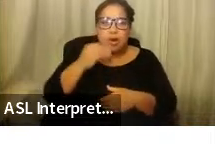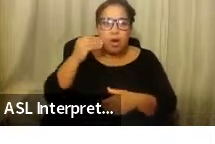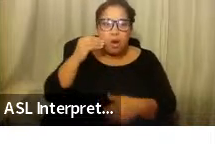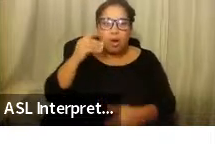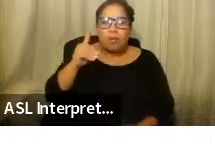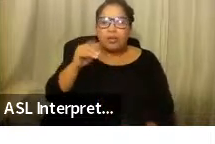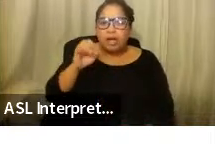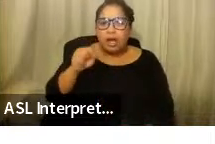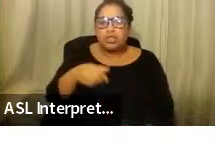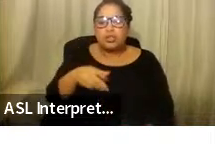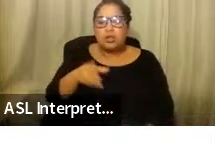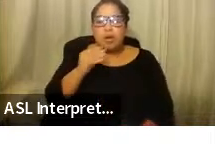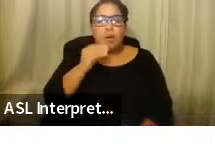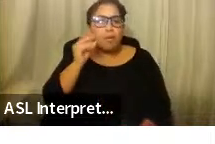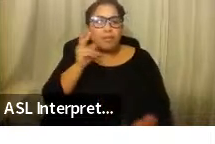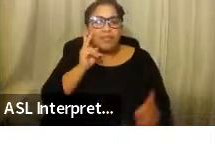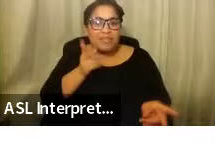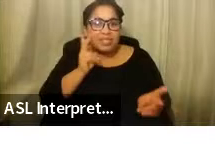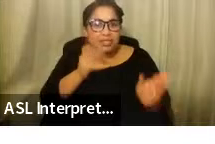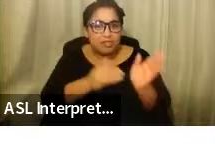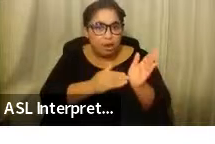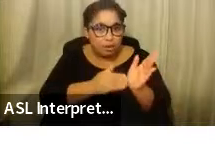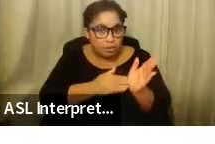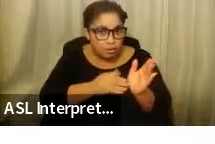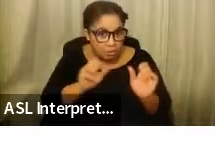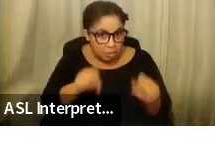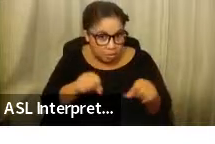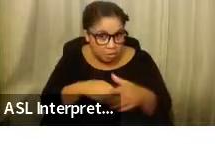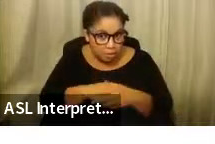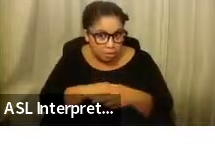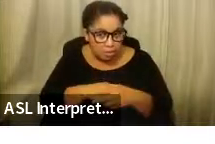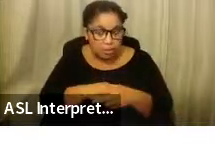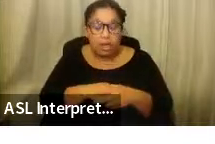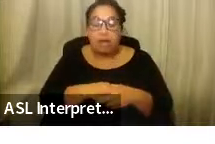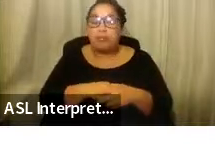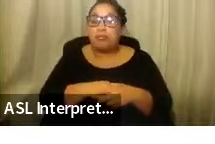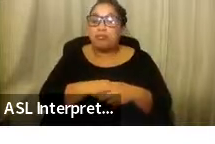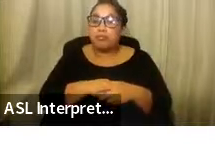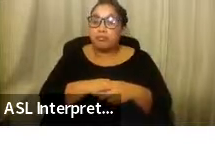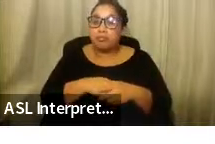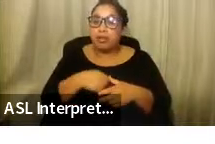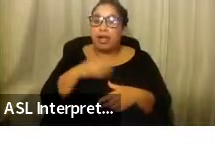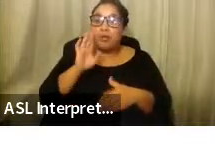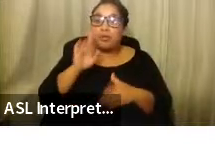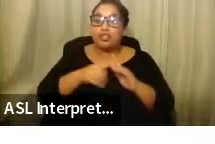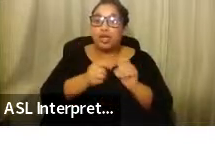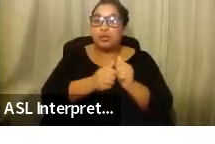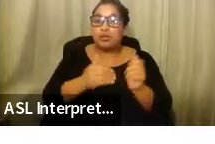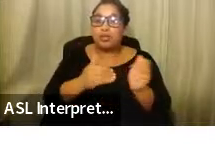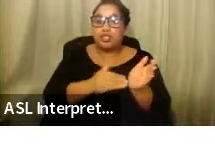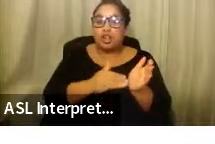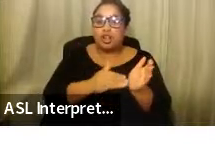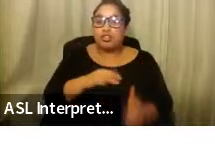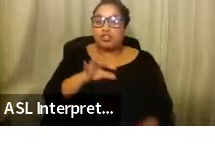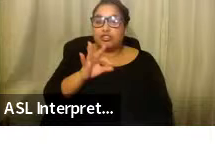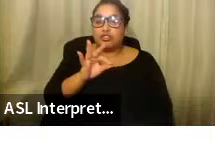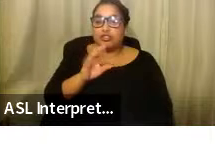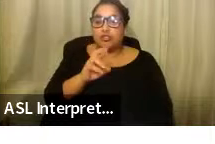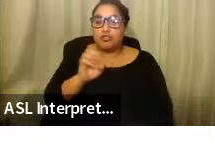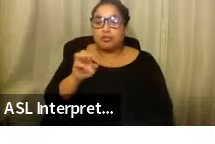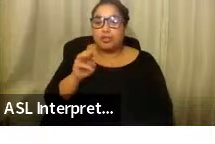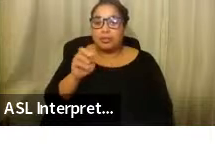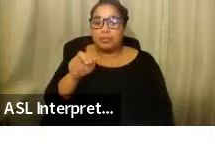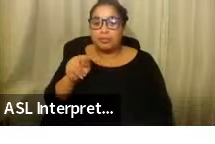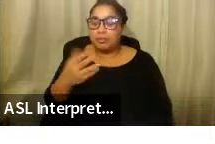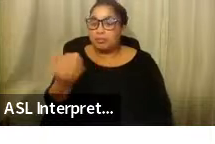homes or do home visiting? So I will actually start with you, Dr. Freeman, if you